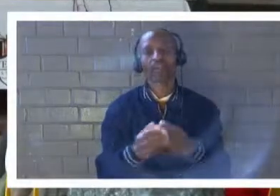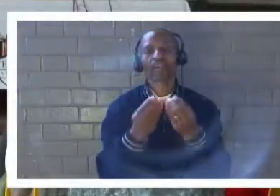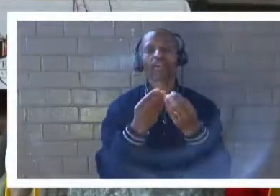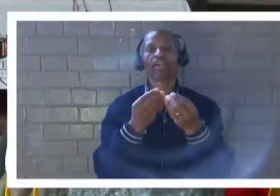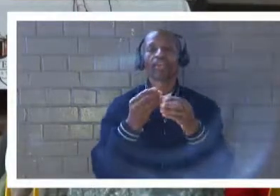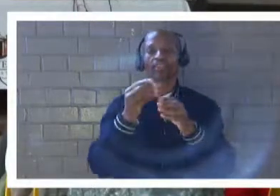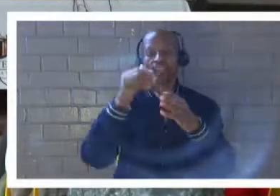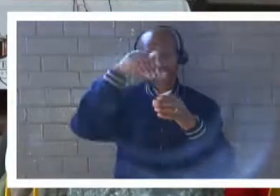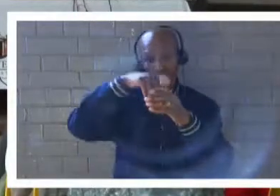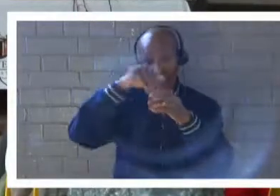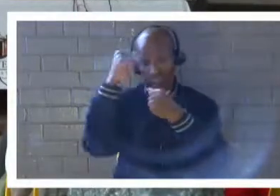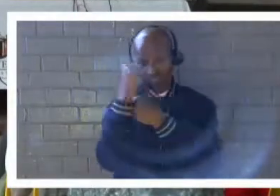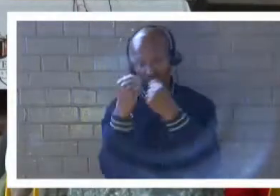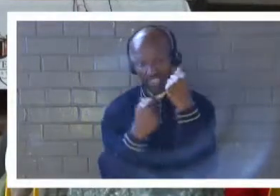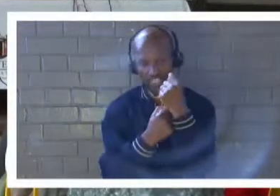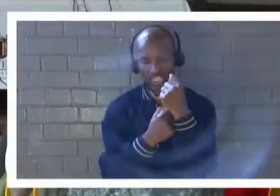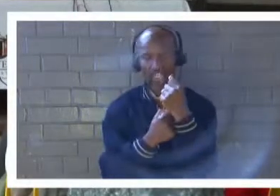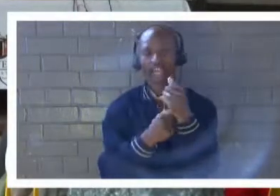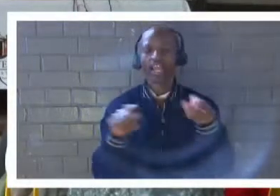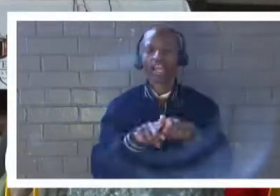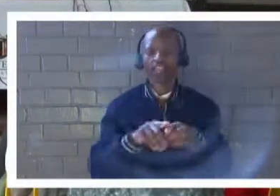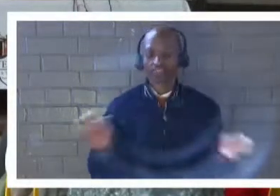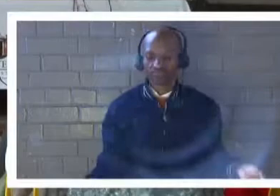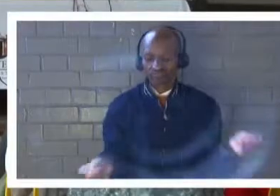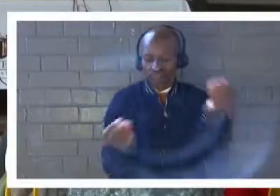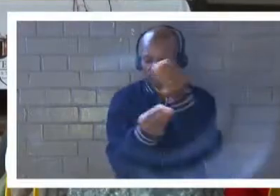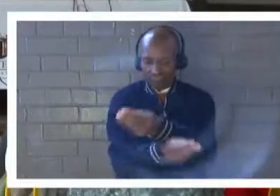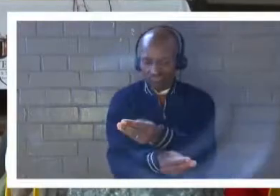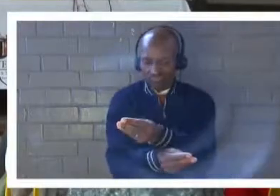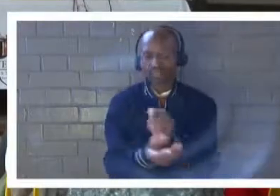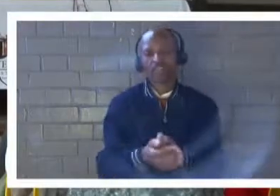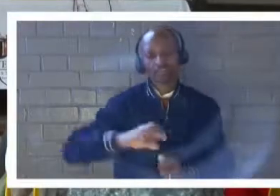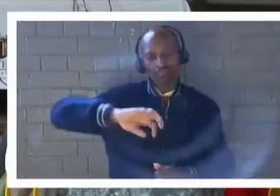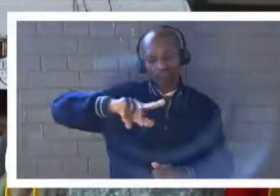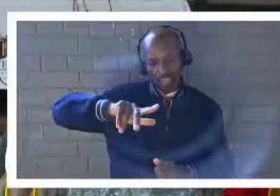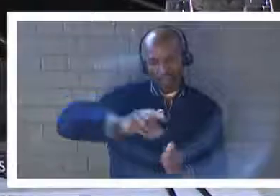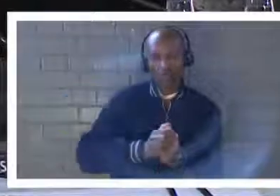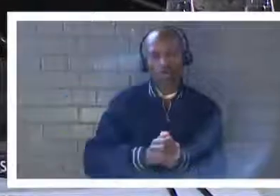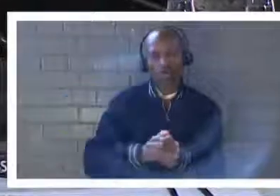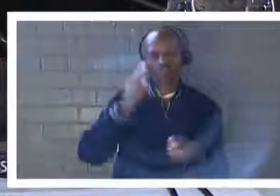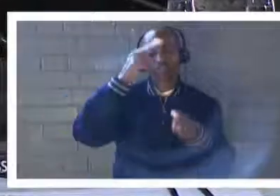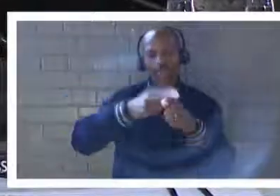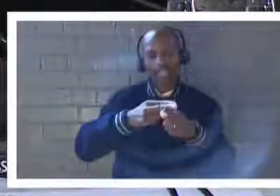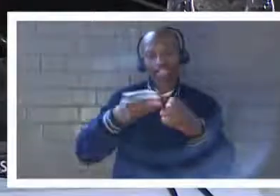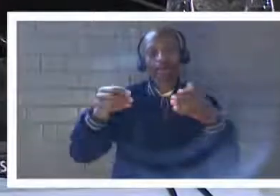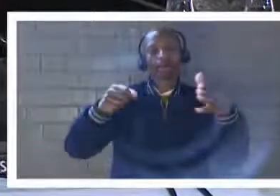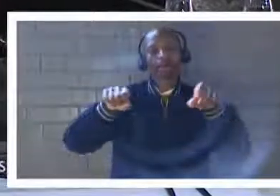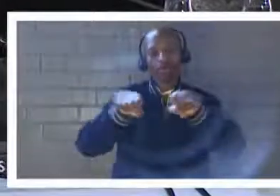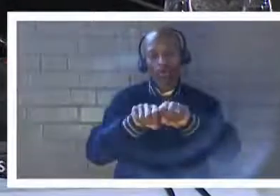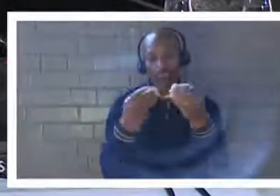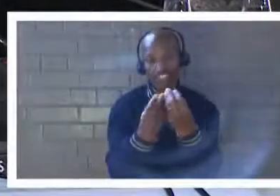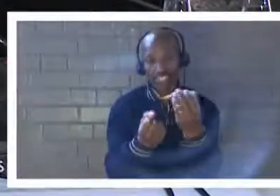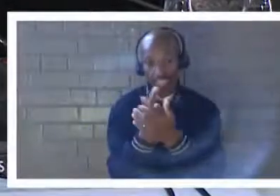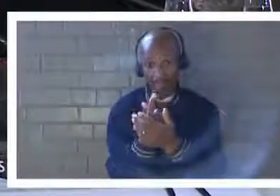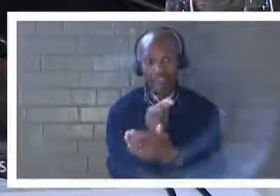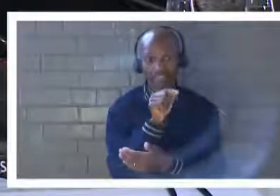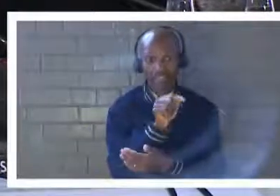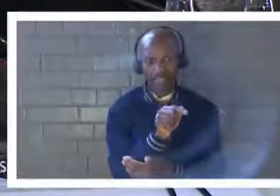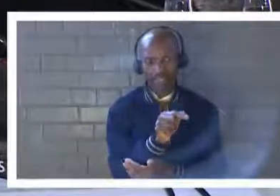challenges, replacing a tap, a block toilet, or small things that needs to be done in our health facilities,